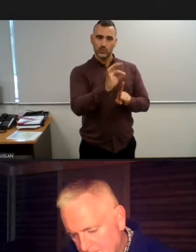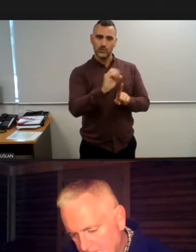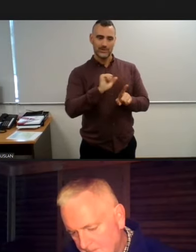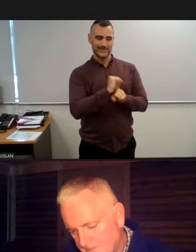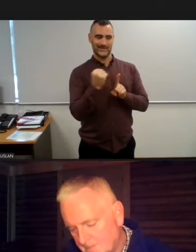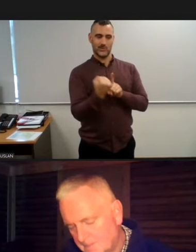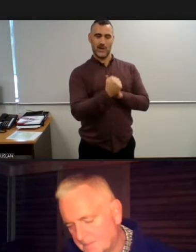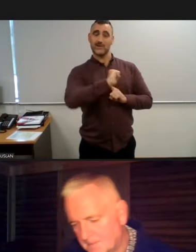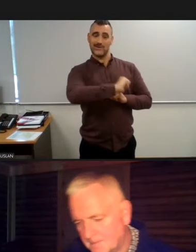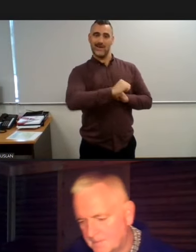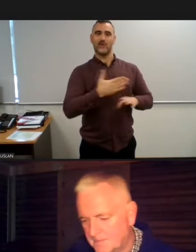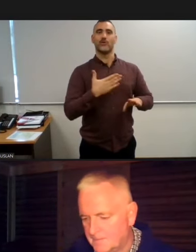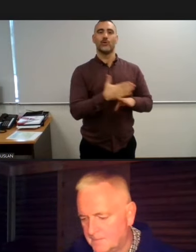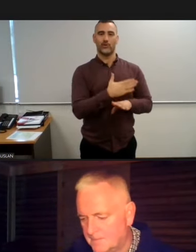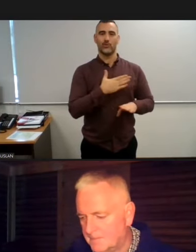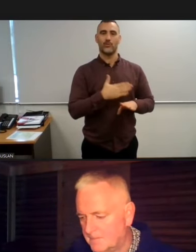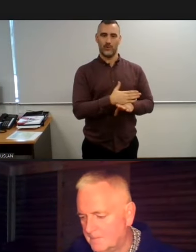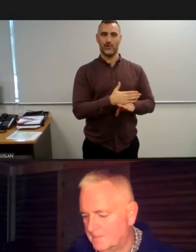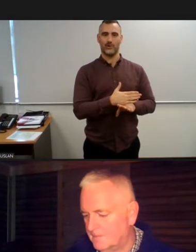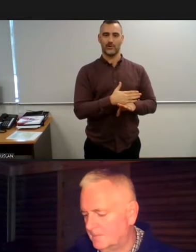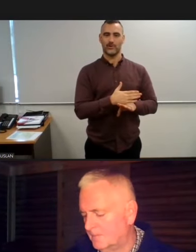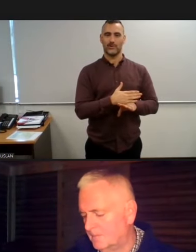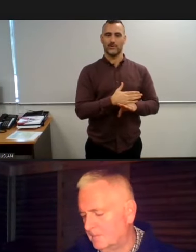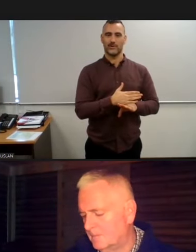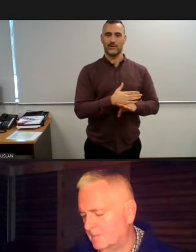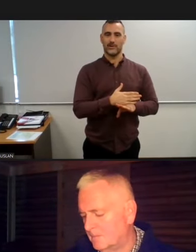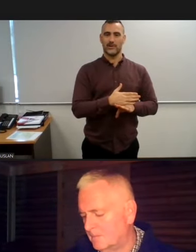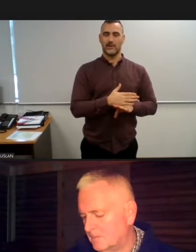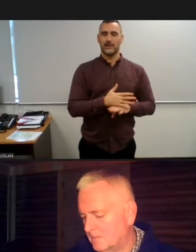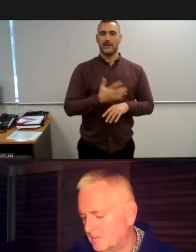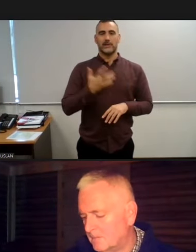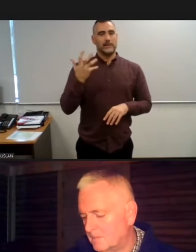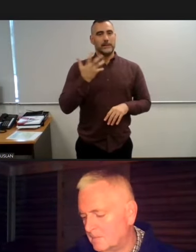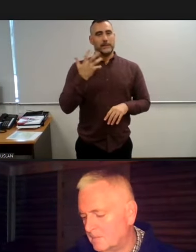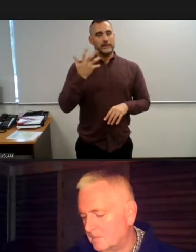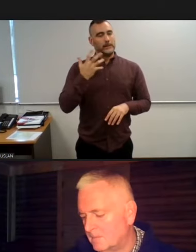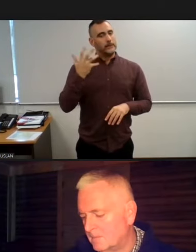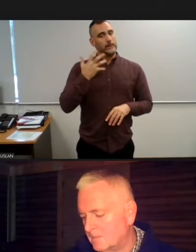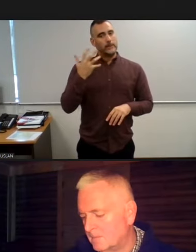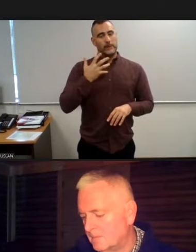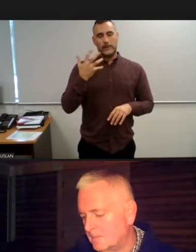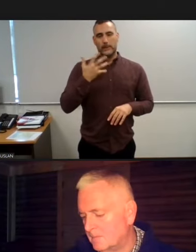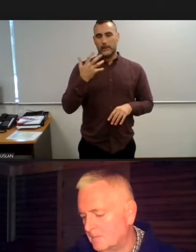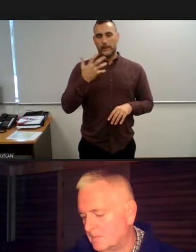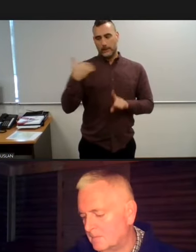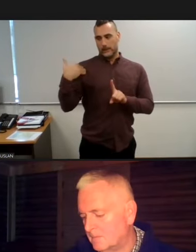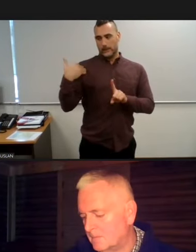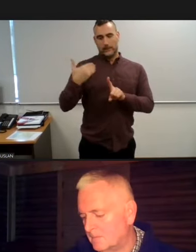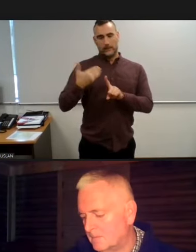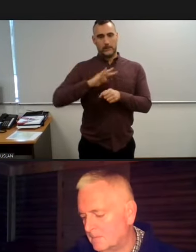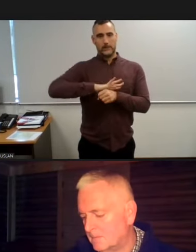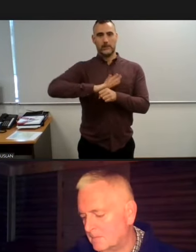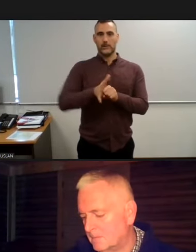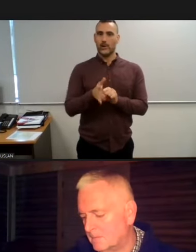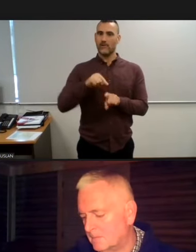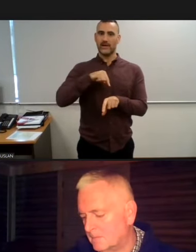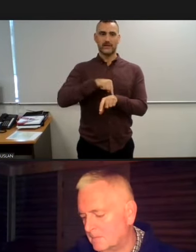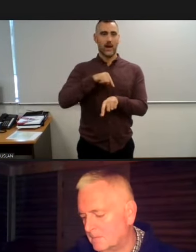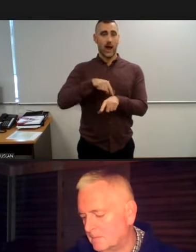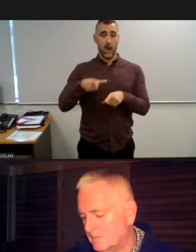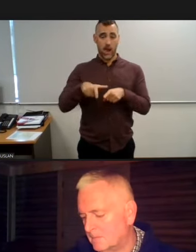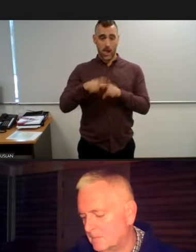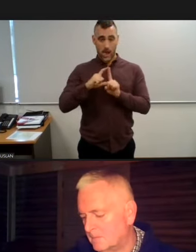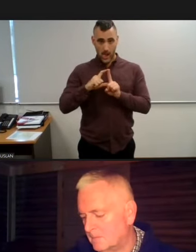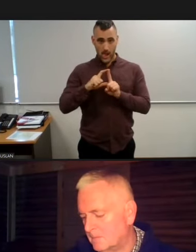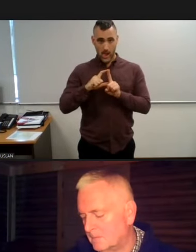moment. It has been an incredibly difficult few months. It's been an incredibly difficult few weeks